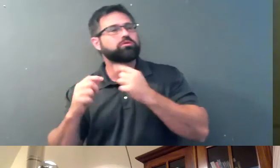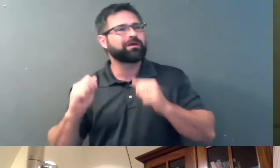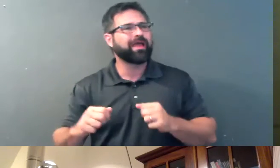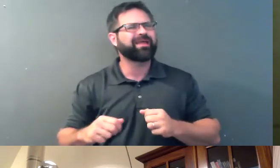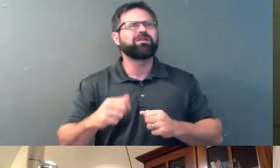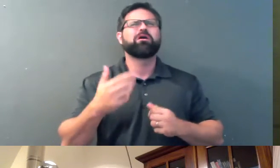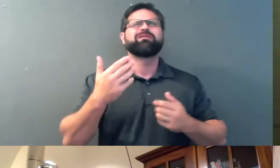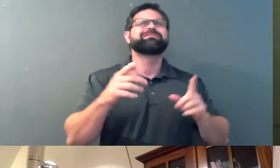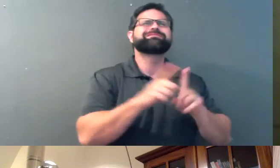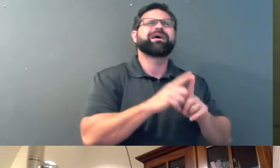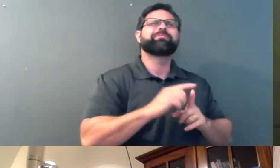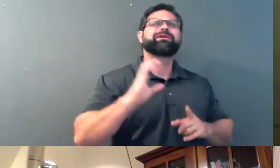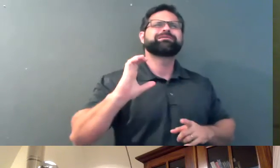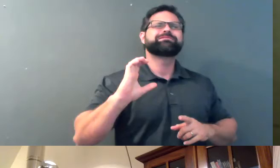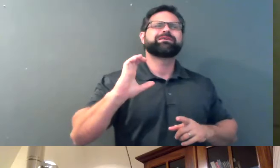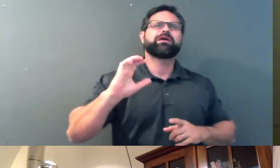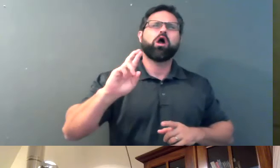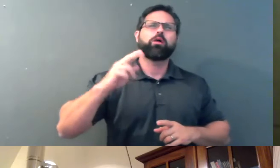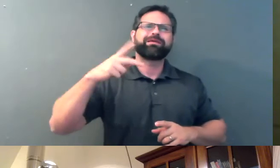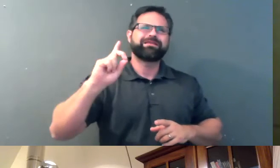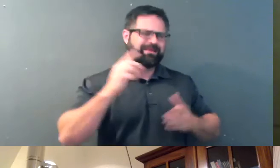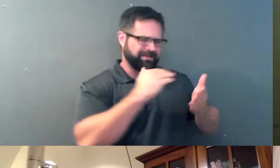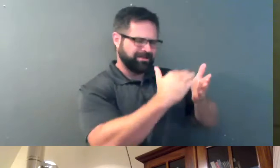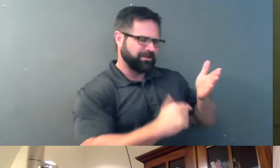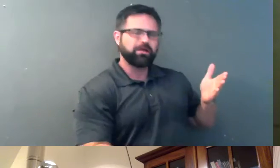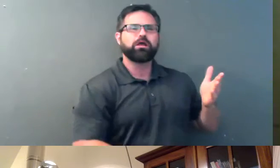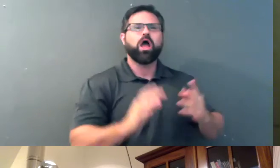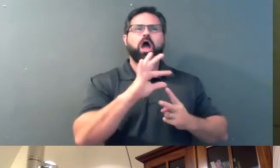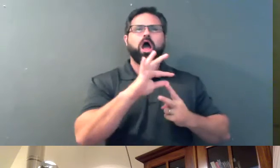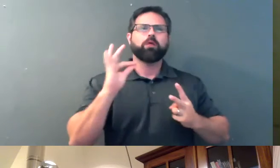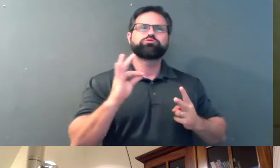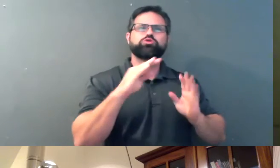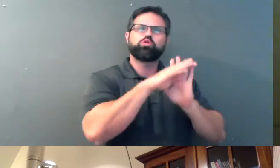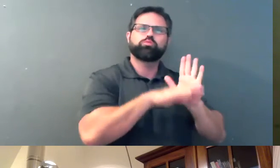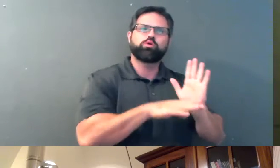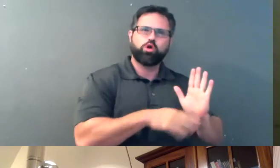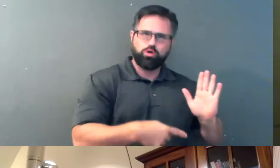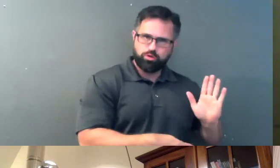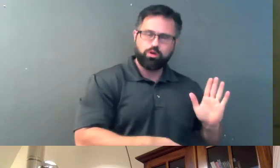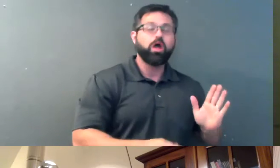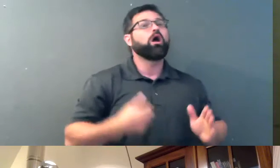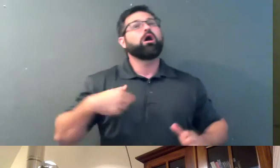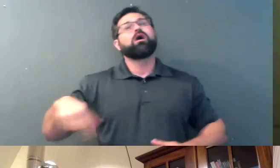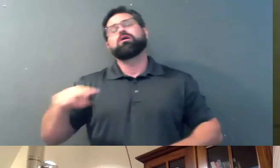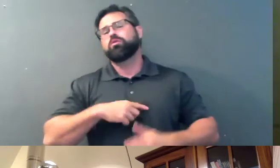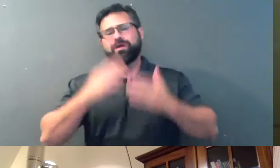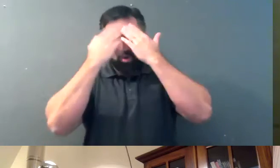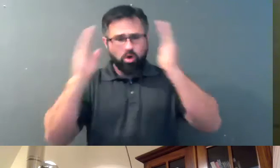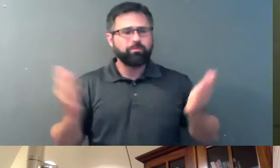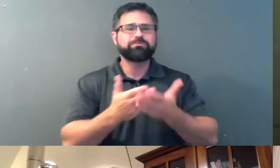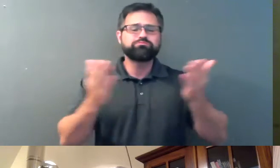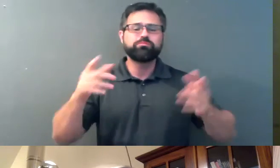protocol. We do welcome interventions from organizations of persons with disabilities and